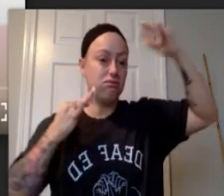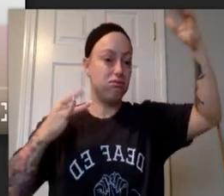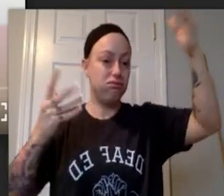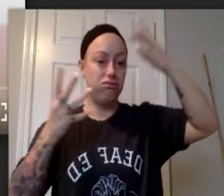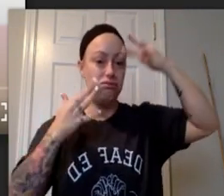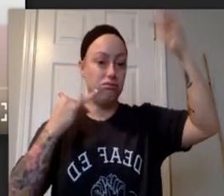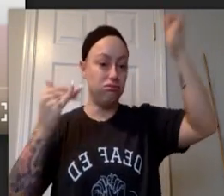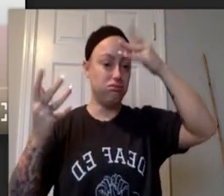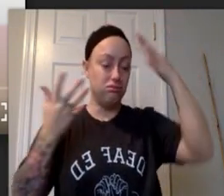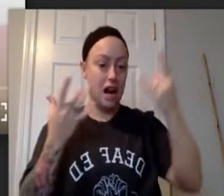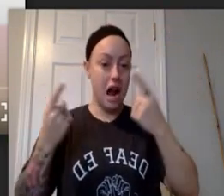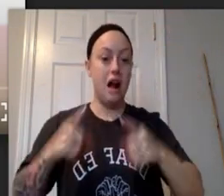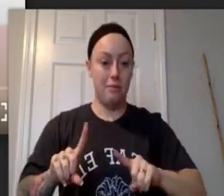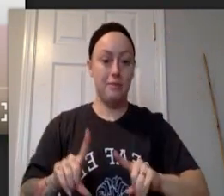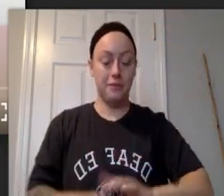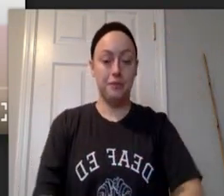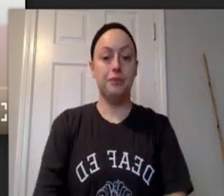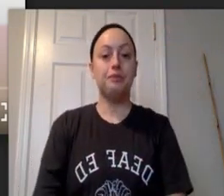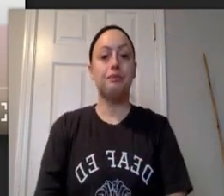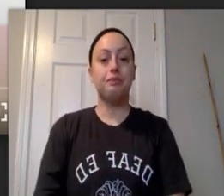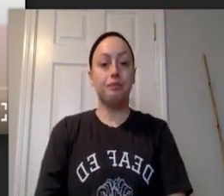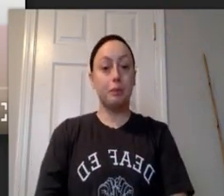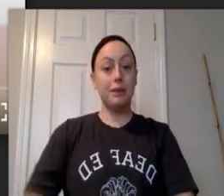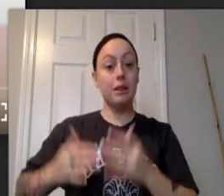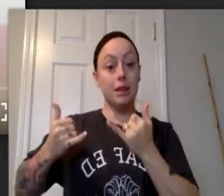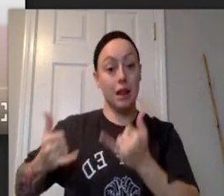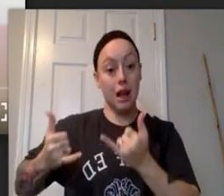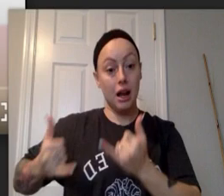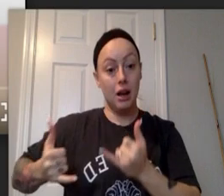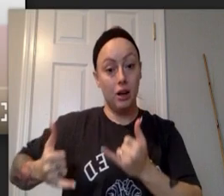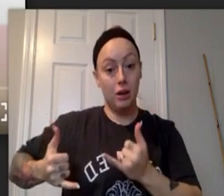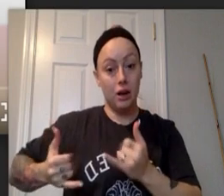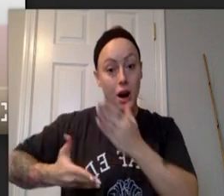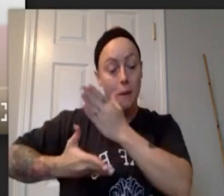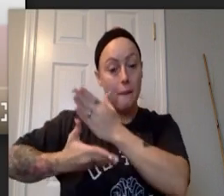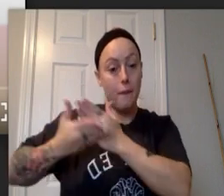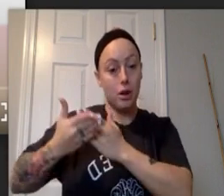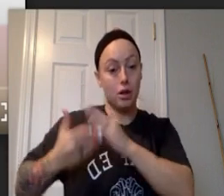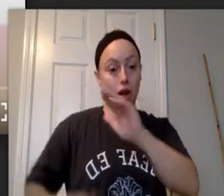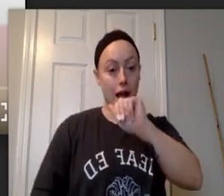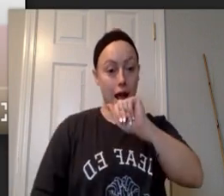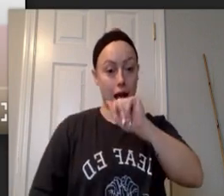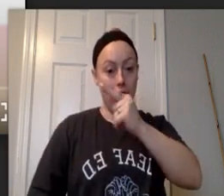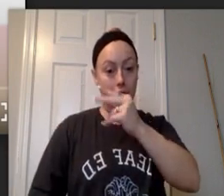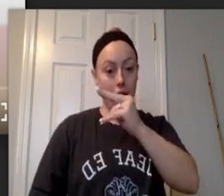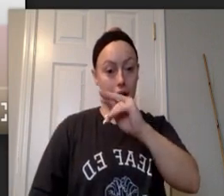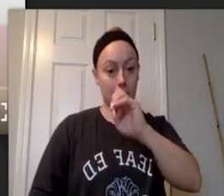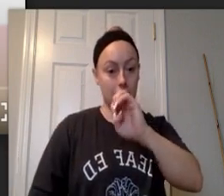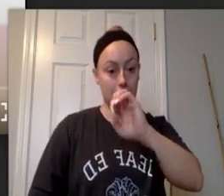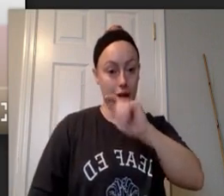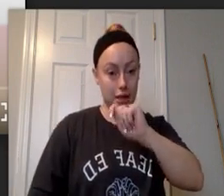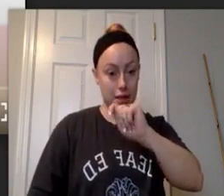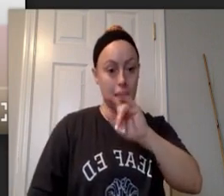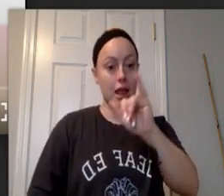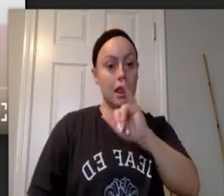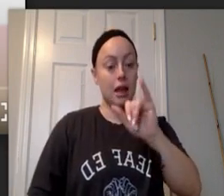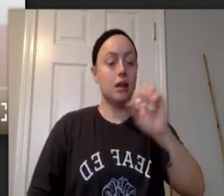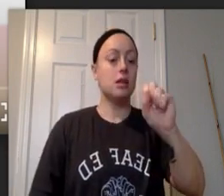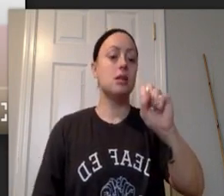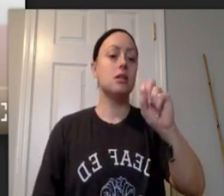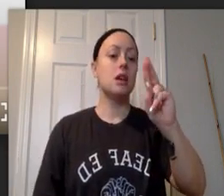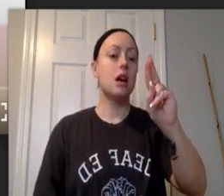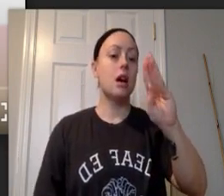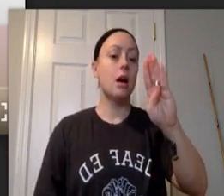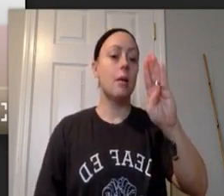good stuffs. Now, partial agonists like Suboxone, which we use in medication assisted